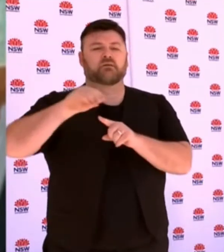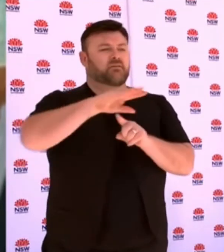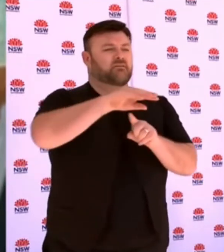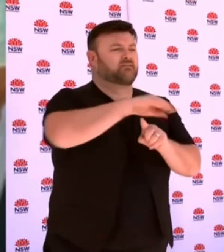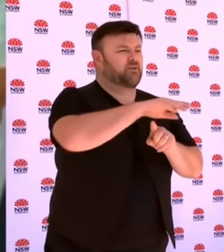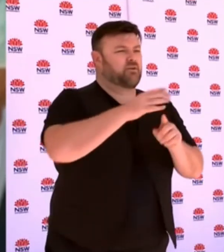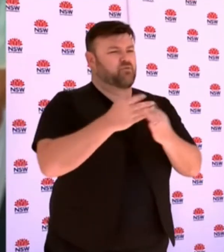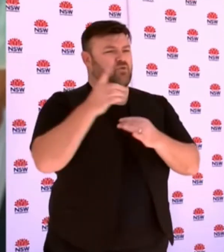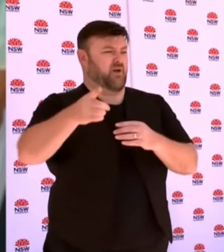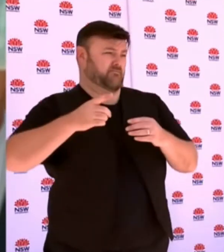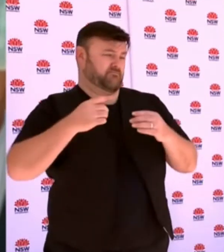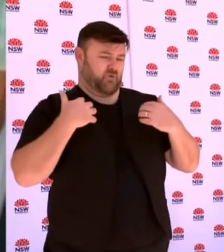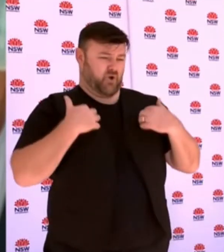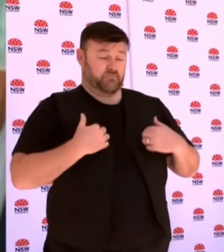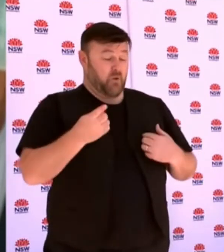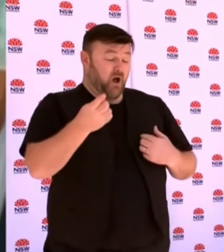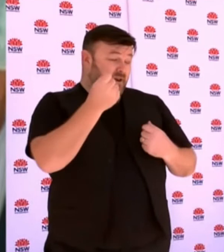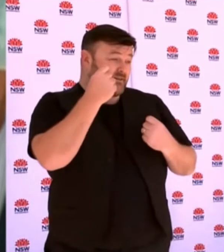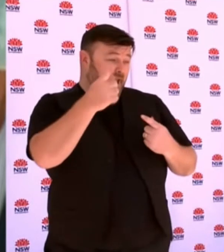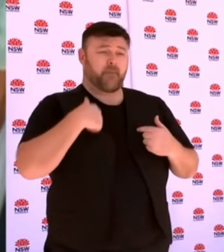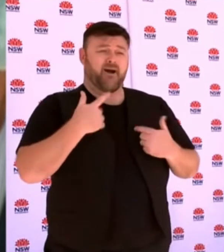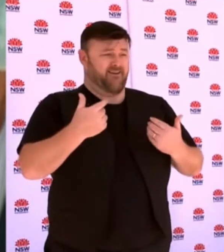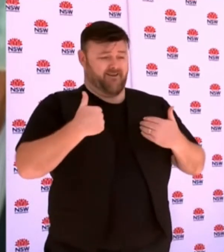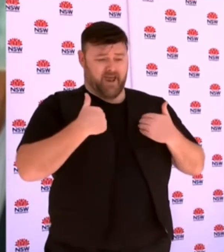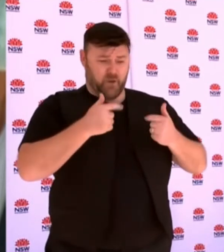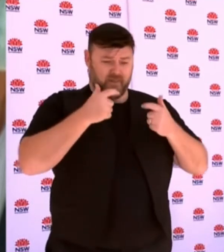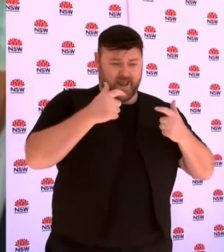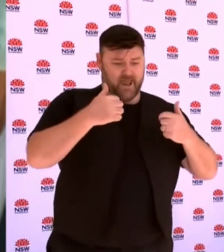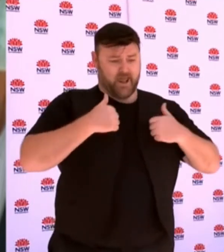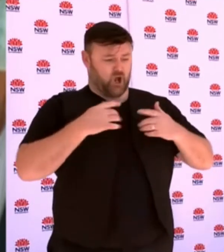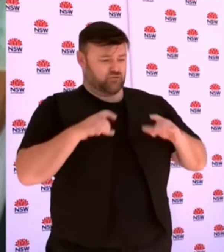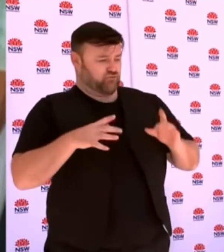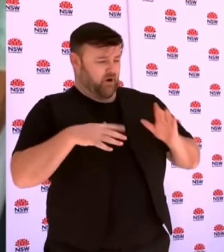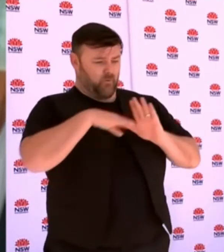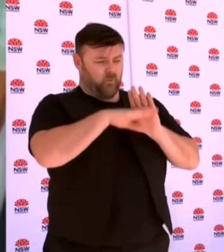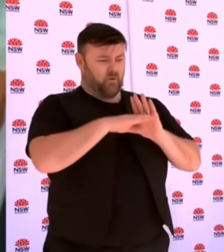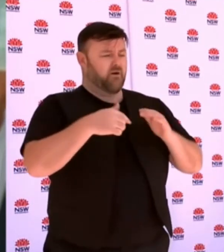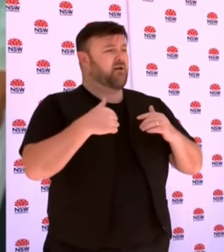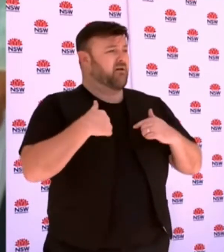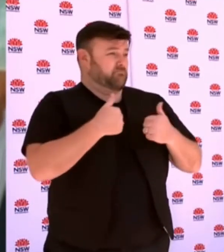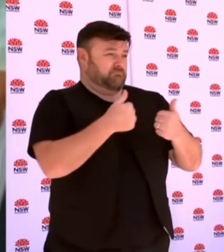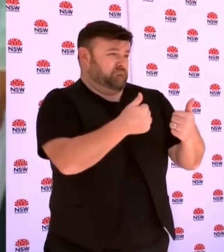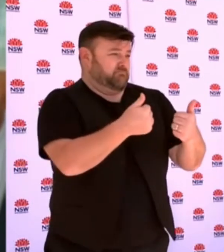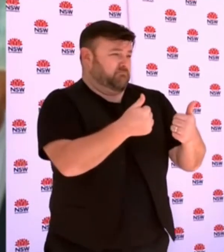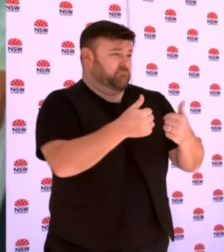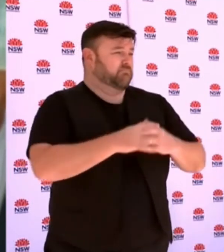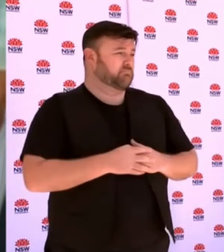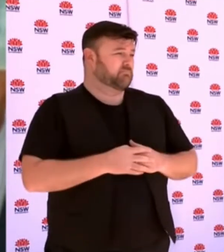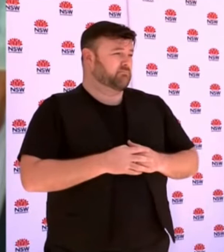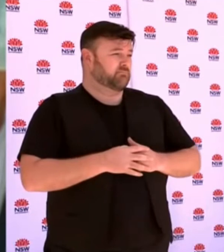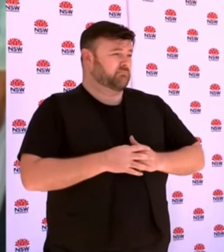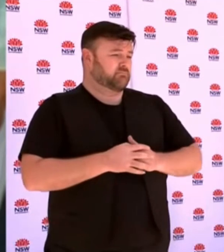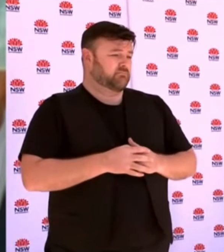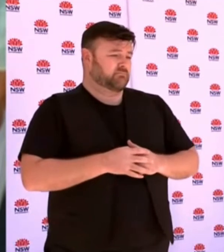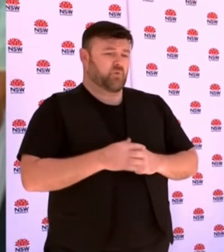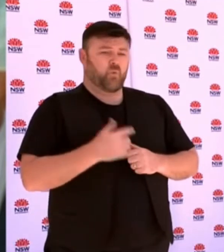on other wards. But we have a great healthcare system. There is stress on our healthcare system overall, and